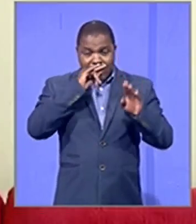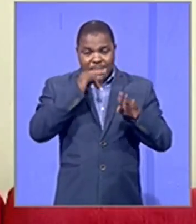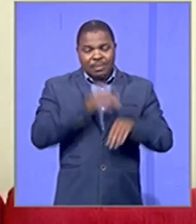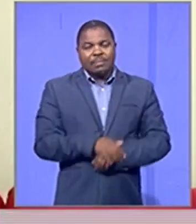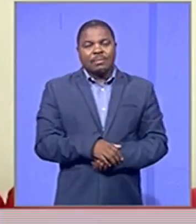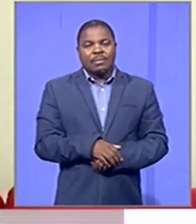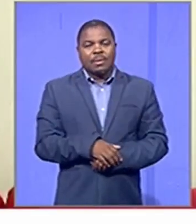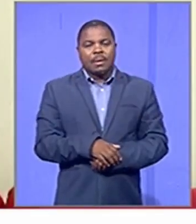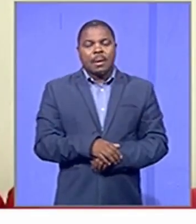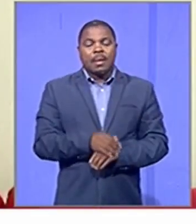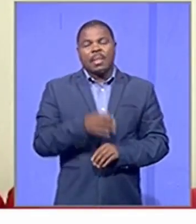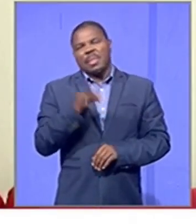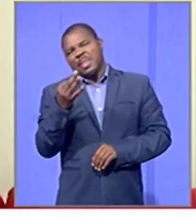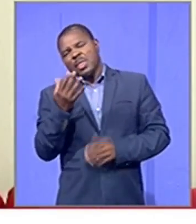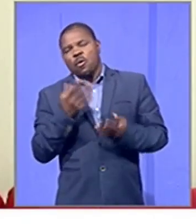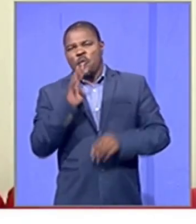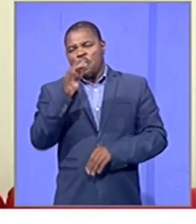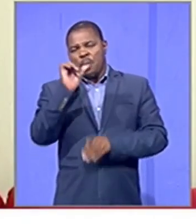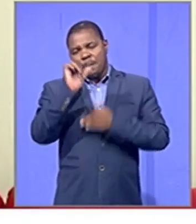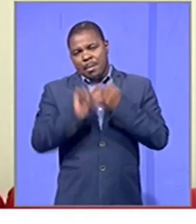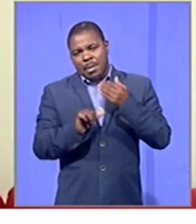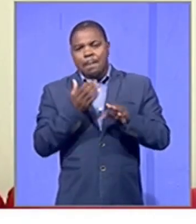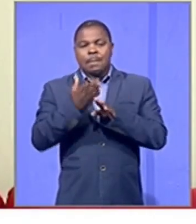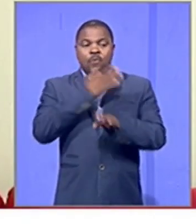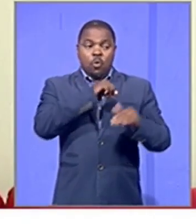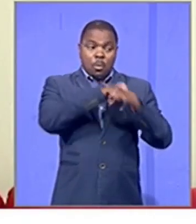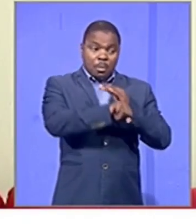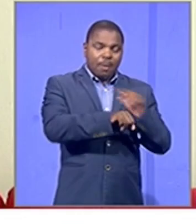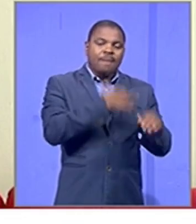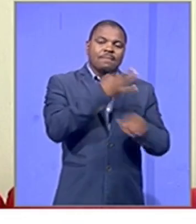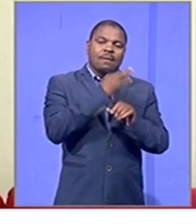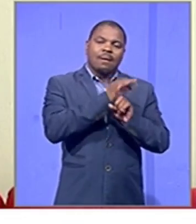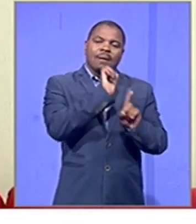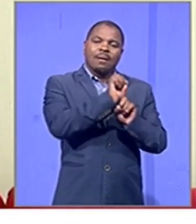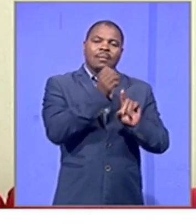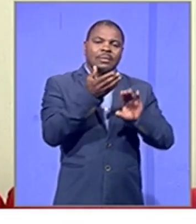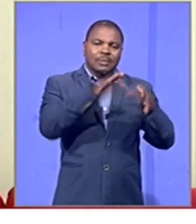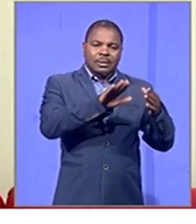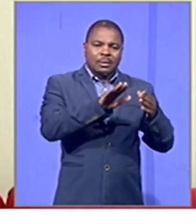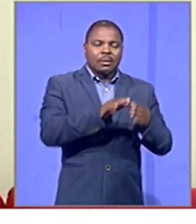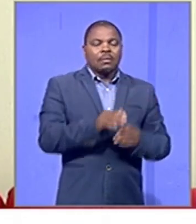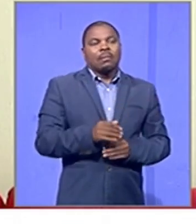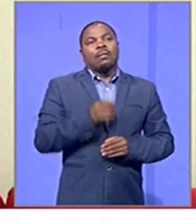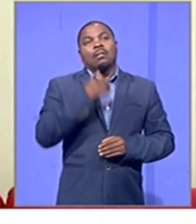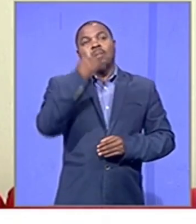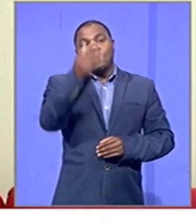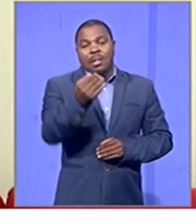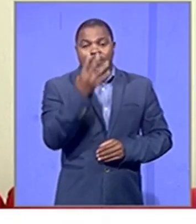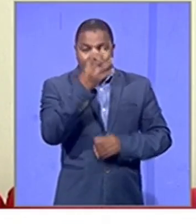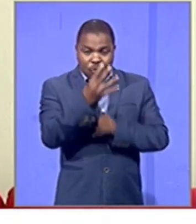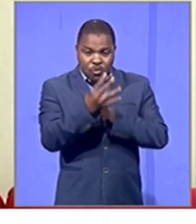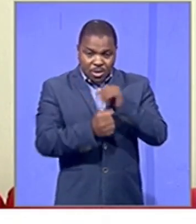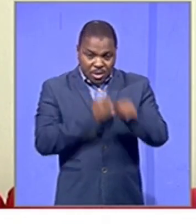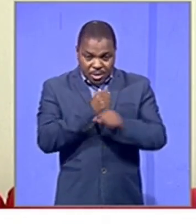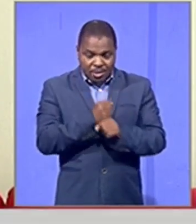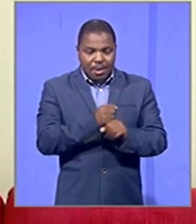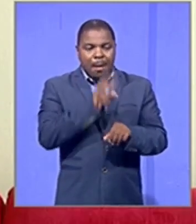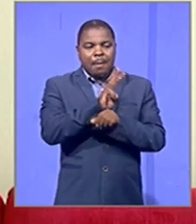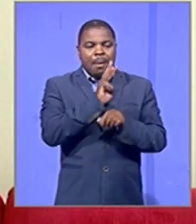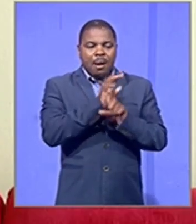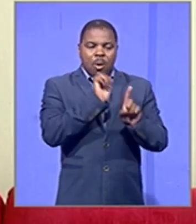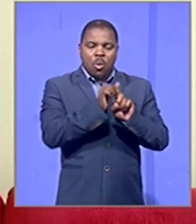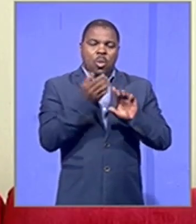4 months before his birth, he lost his dad. And 4 years thereafter, he lost his mum. And